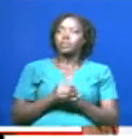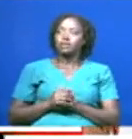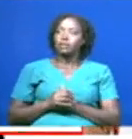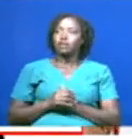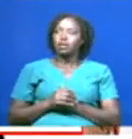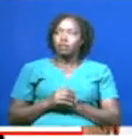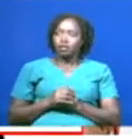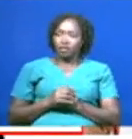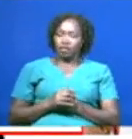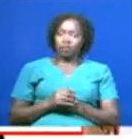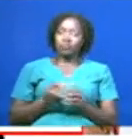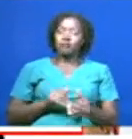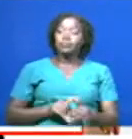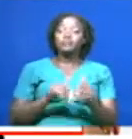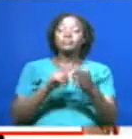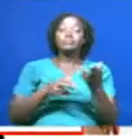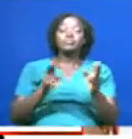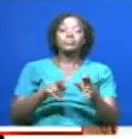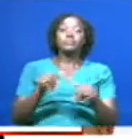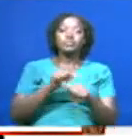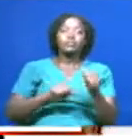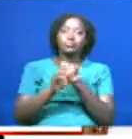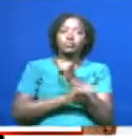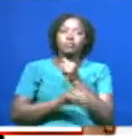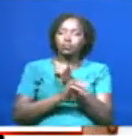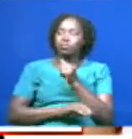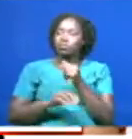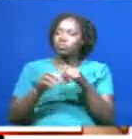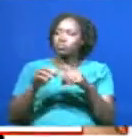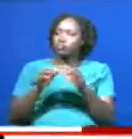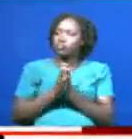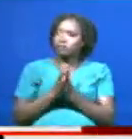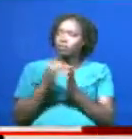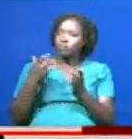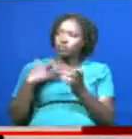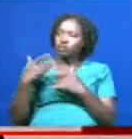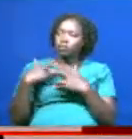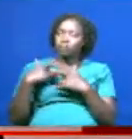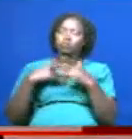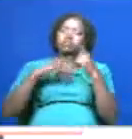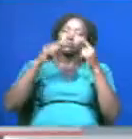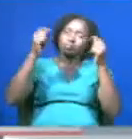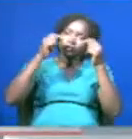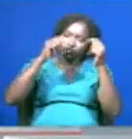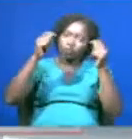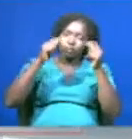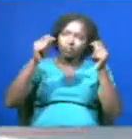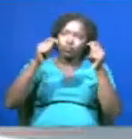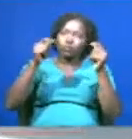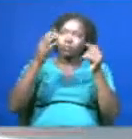We're just keeping tabs of what's happening around the country in terms of the must talk about demonstrations by